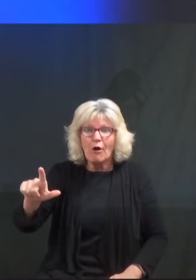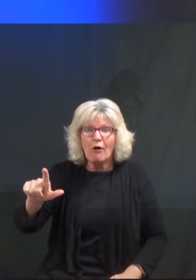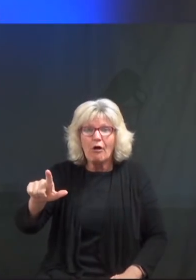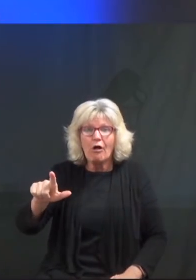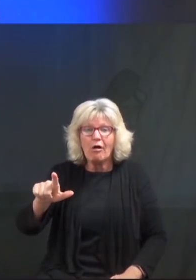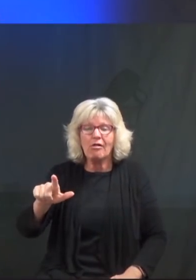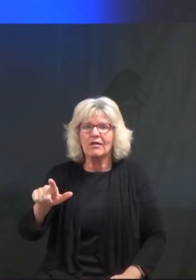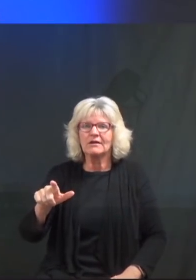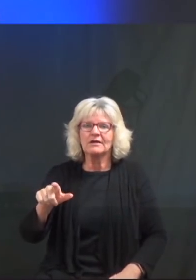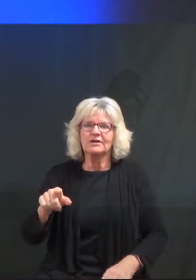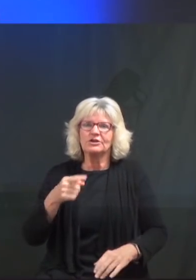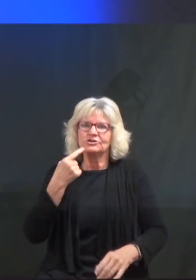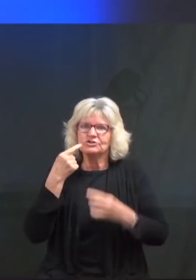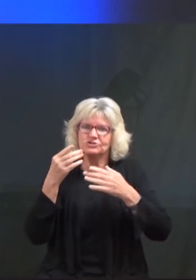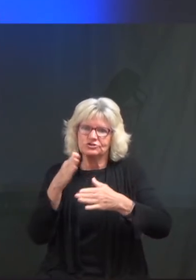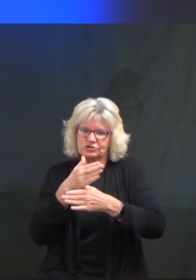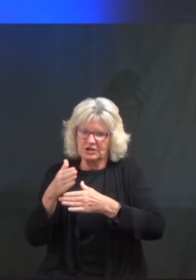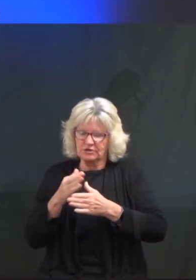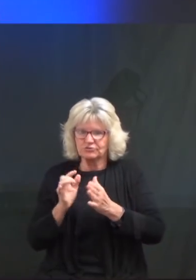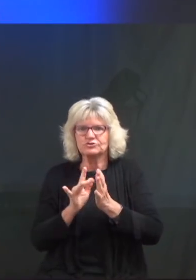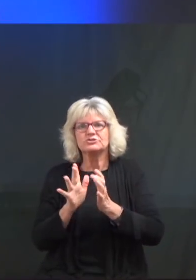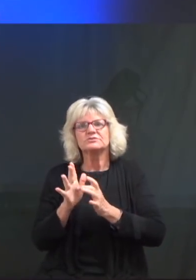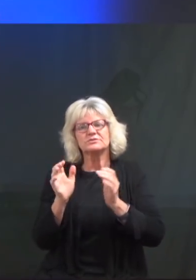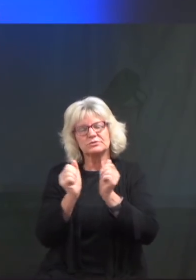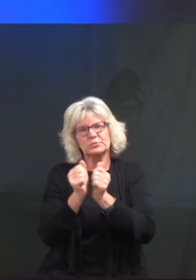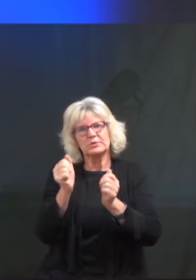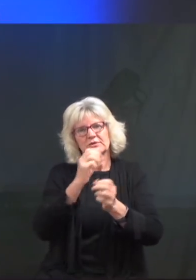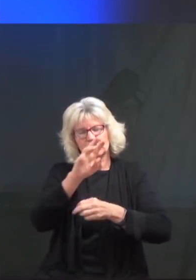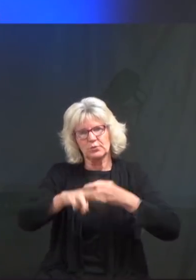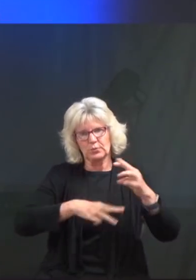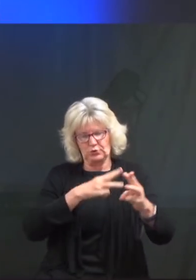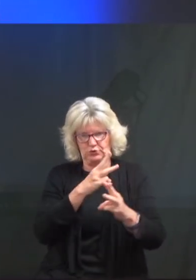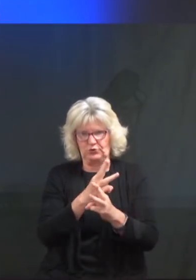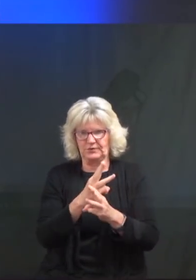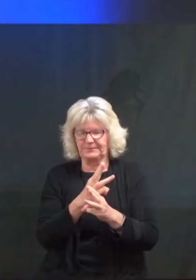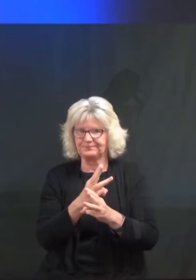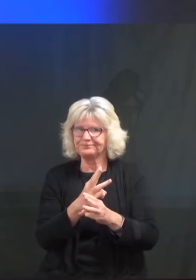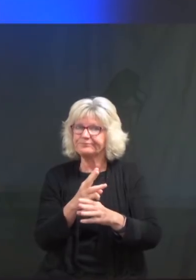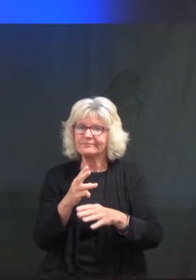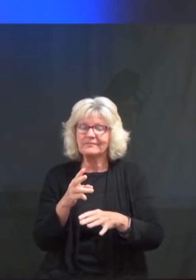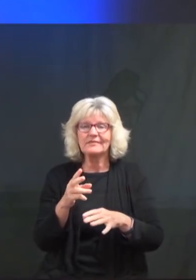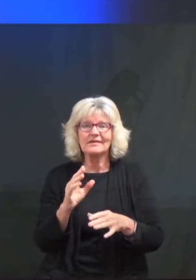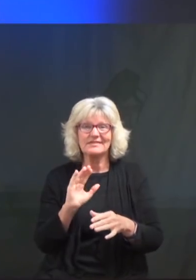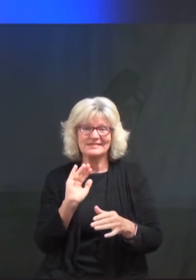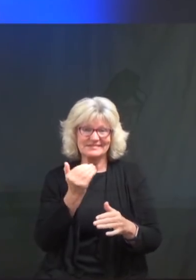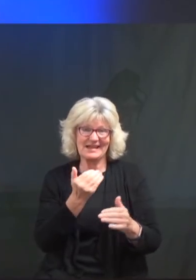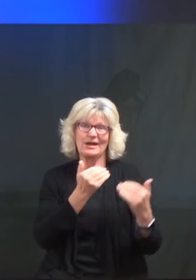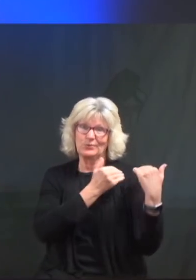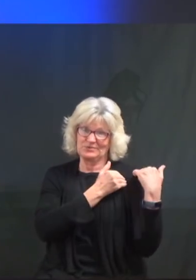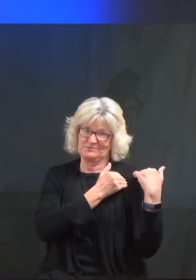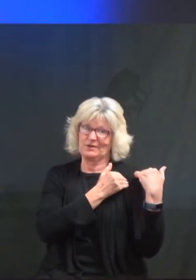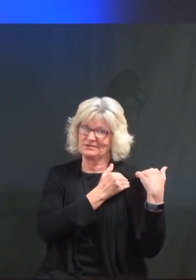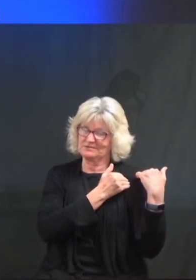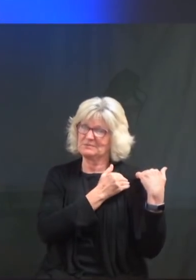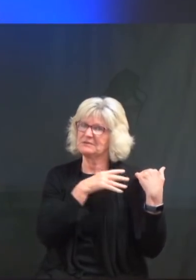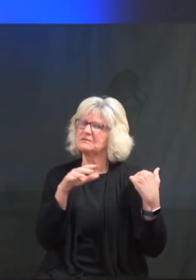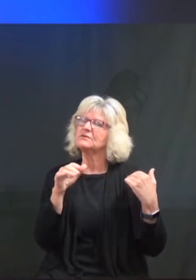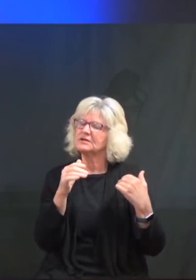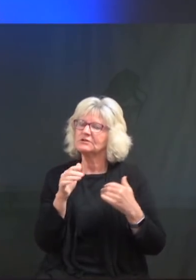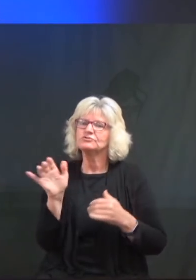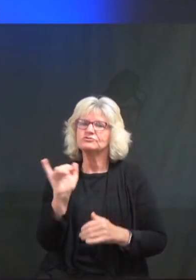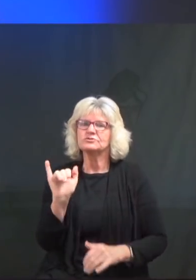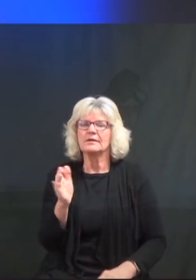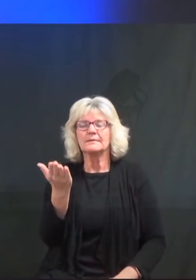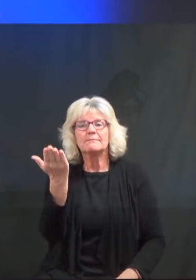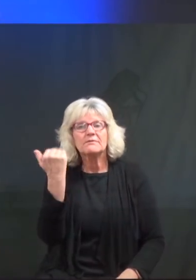world. By the way, this is not just Paul's job. This is our job. We call it the Great Commission. Yes, this is